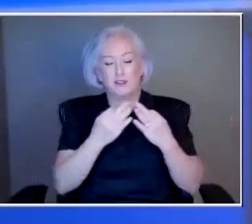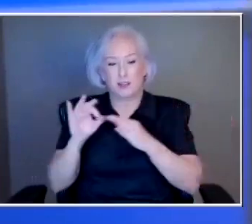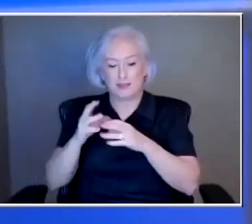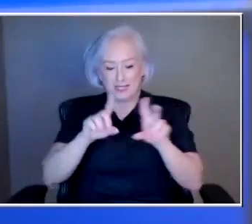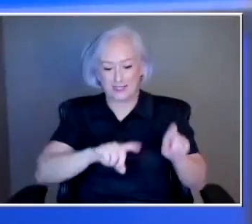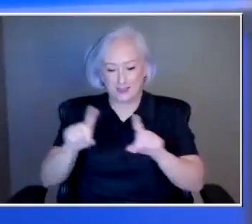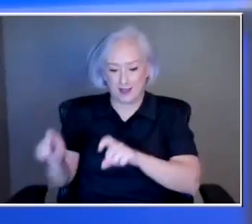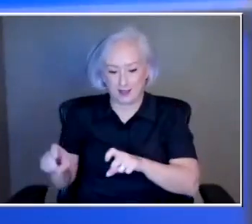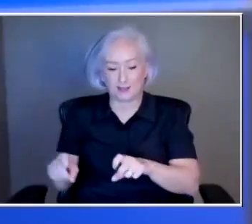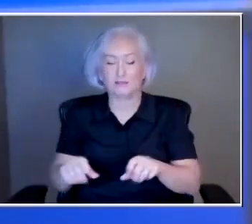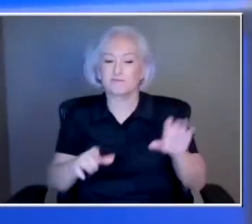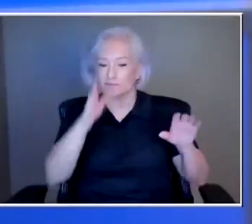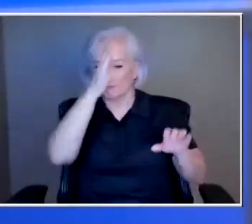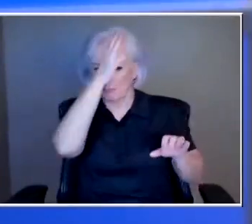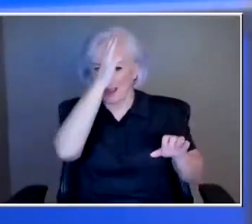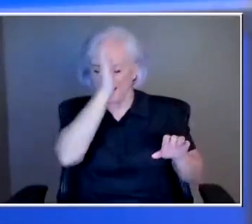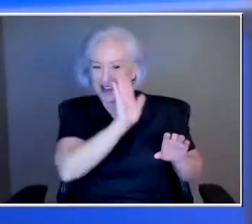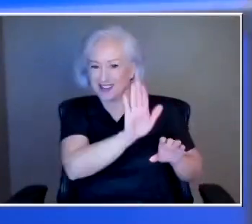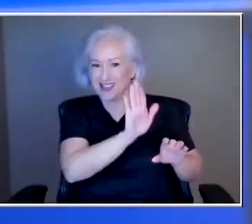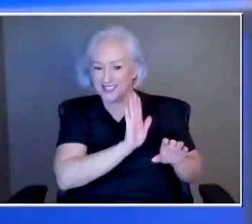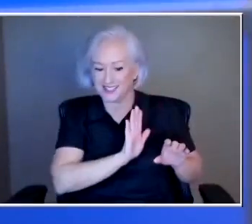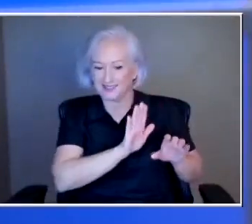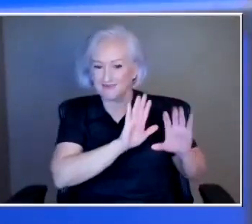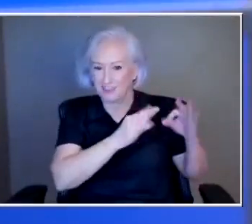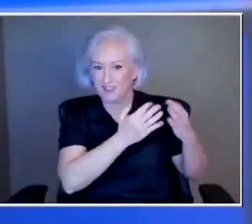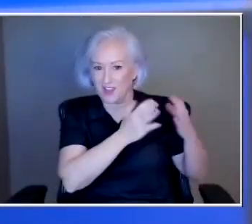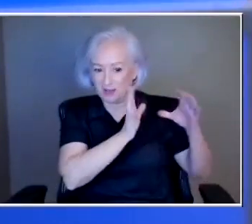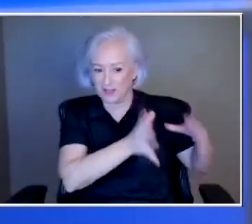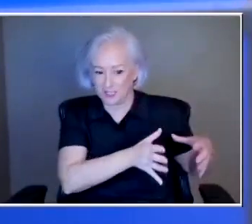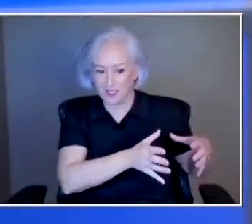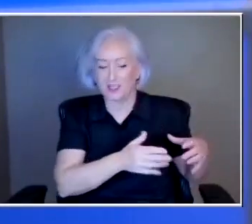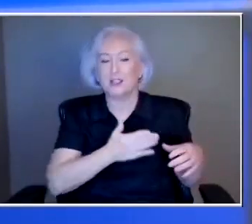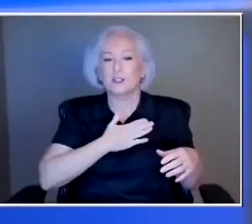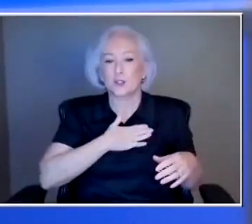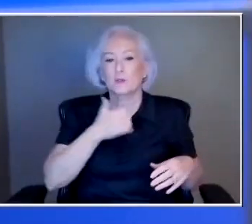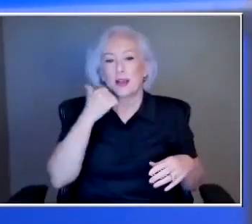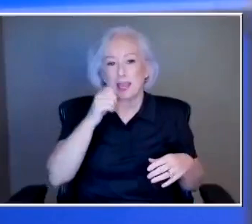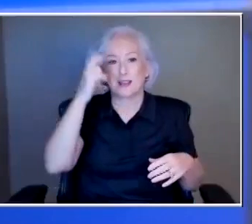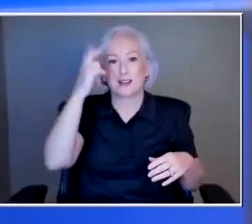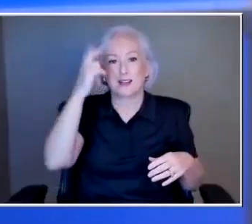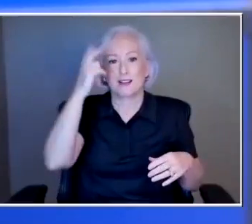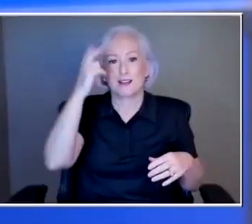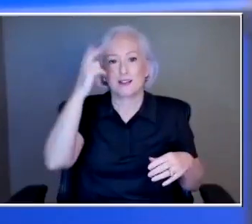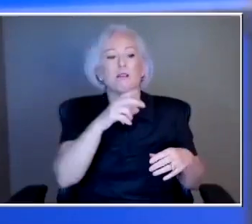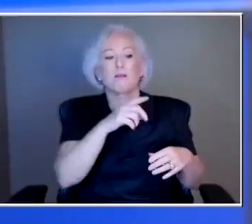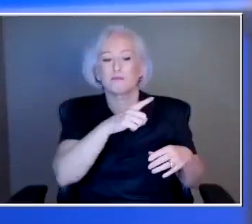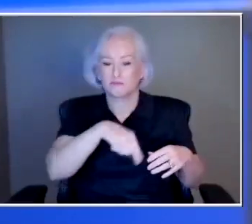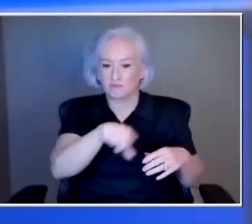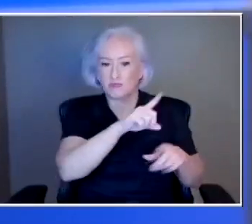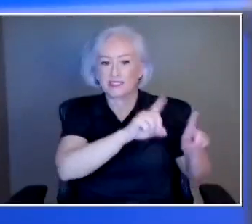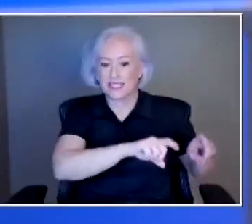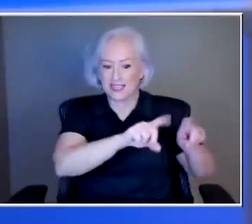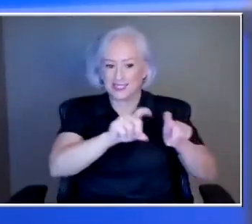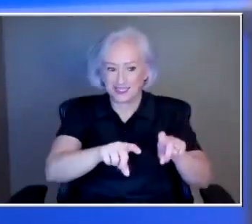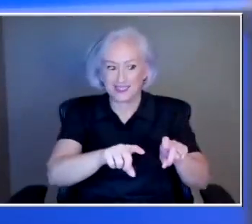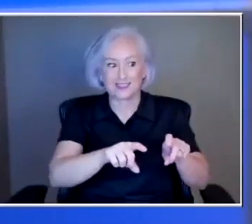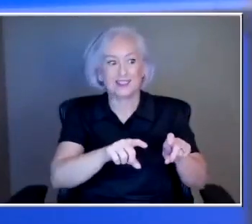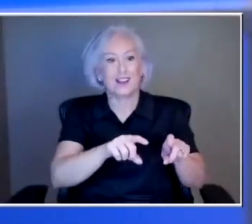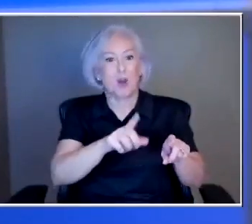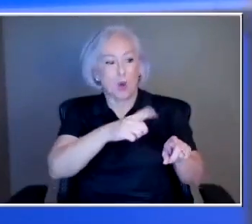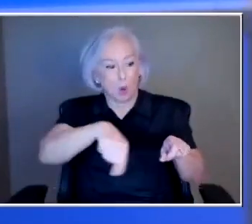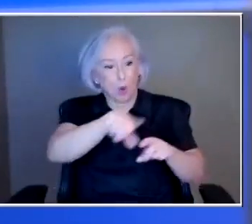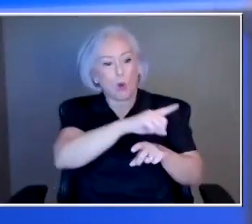uncles and cousins, and even my sister. There was a lot of them who had then tested positive, and each one of them has chosen their